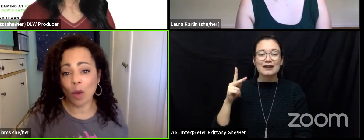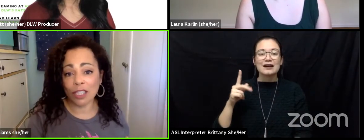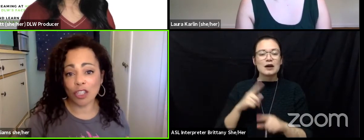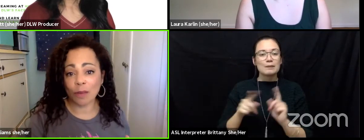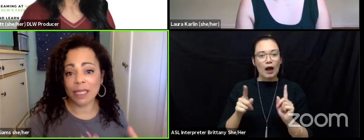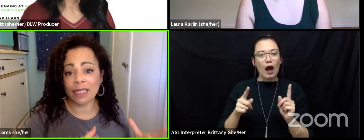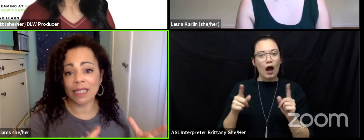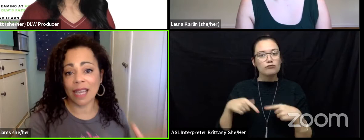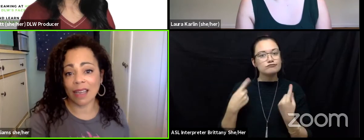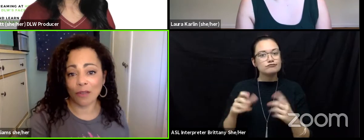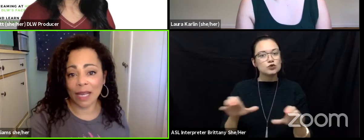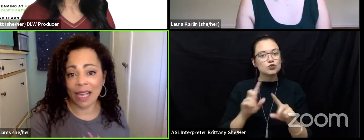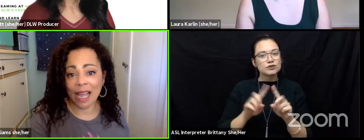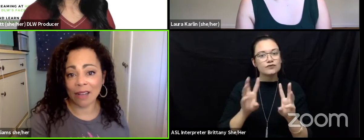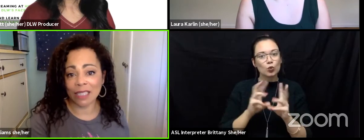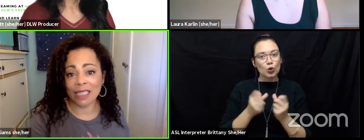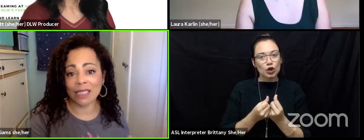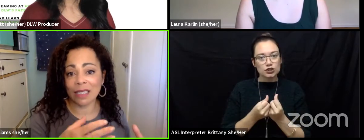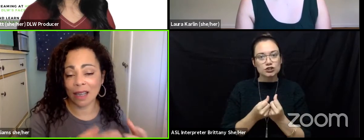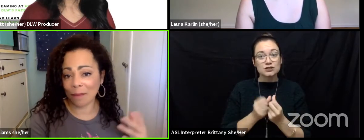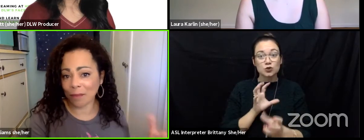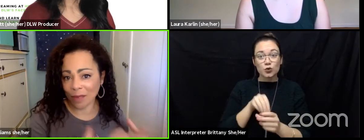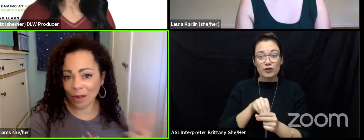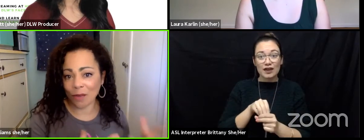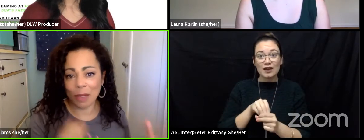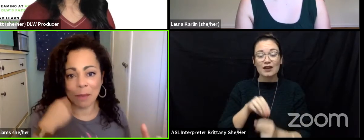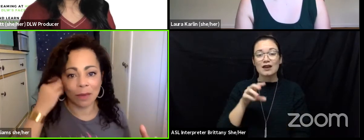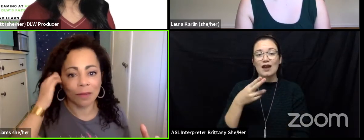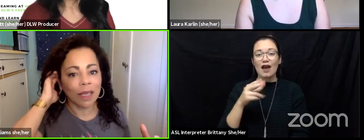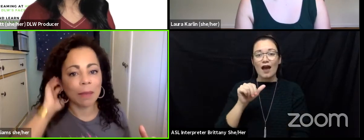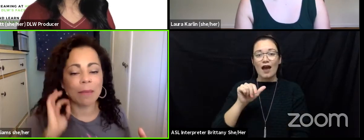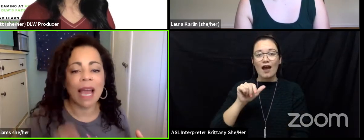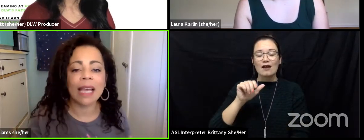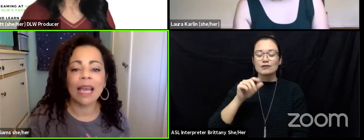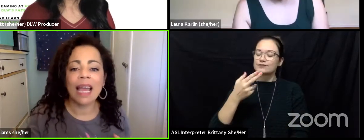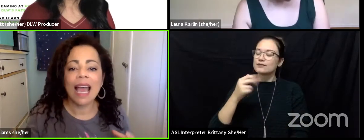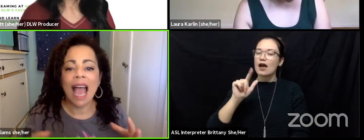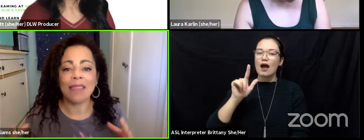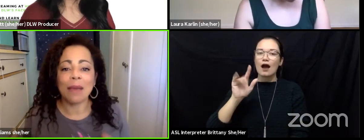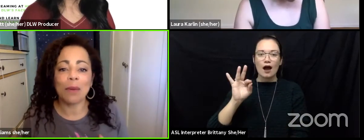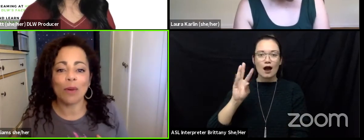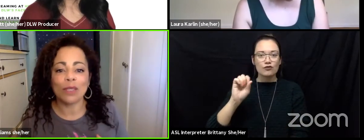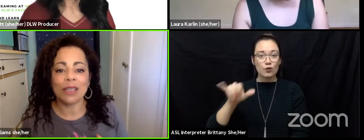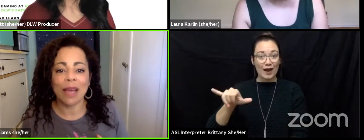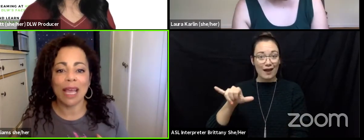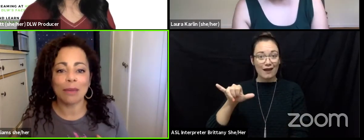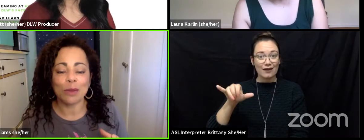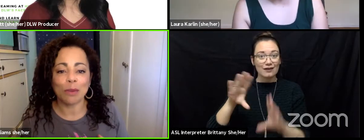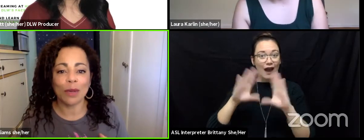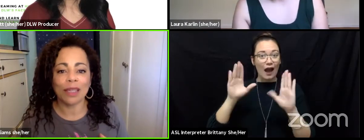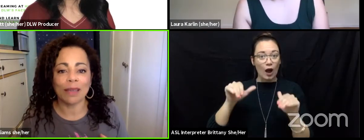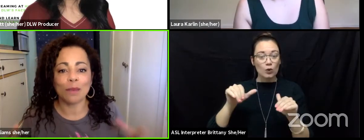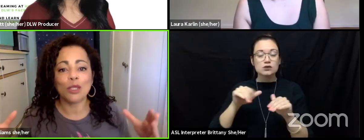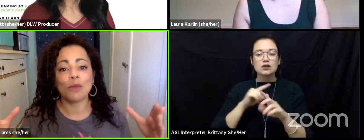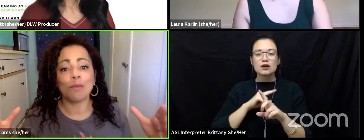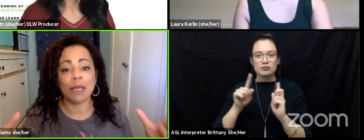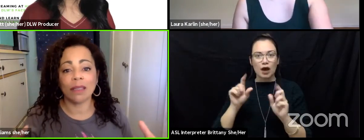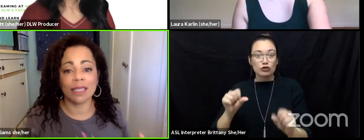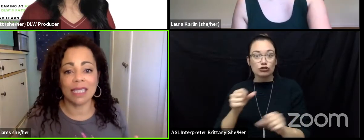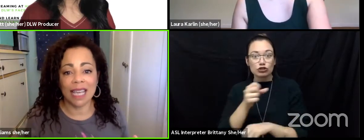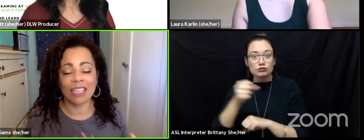doing workshops inside halfway houses, you know, for people coming back. And then we were also able to employ them